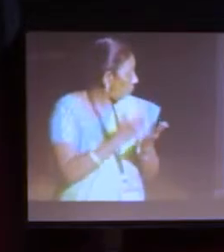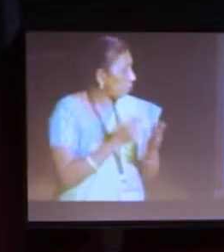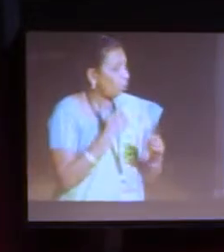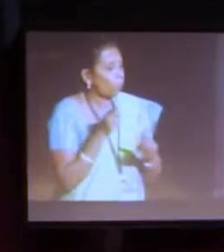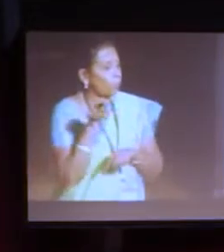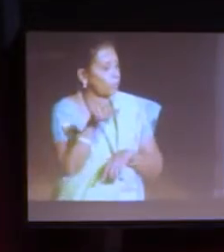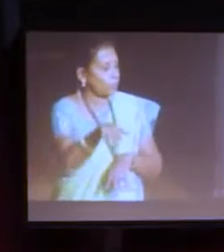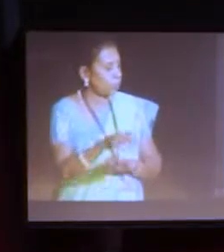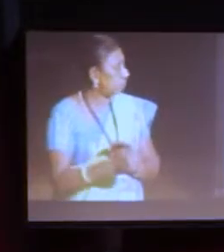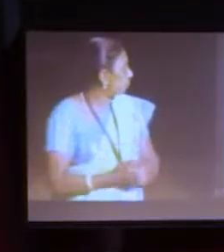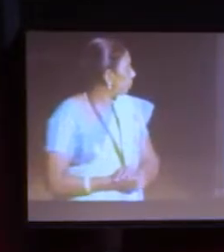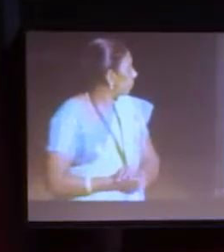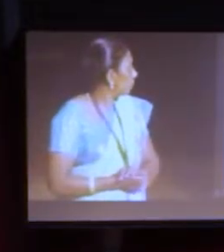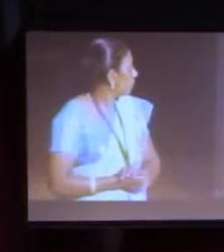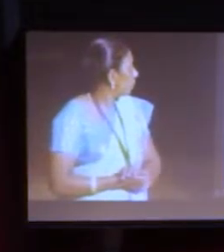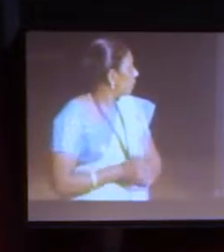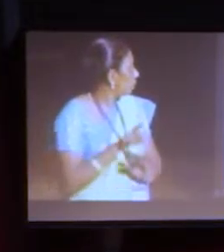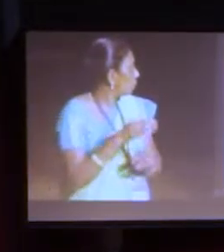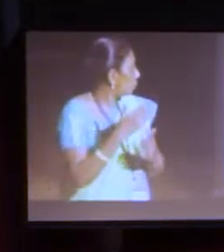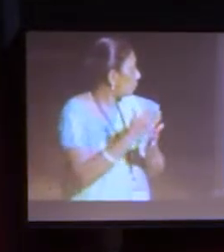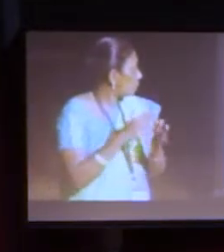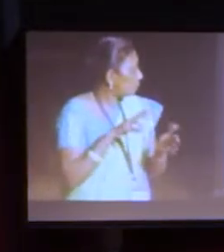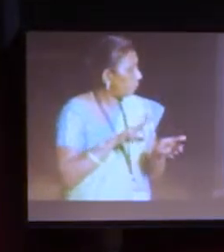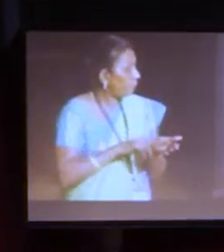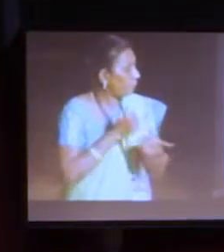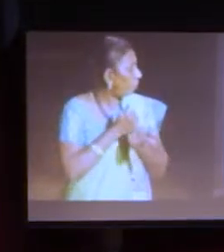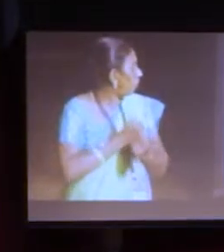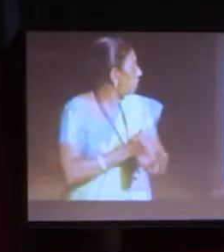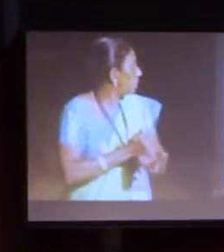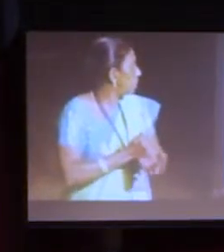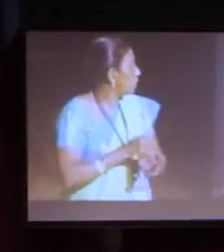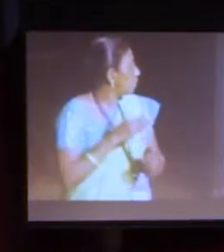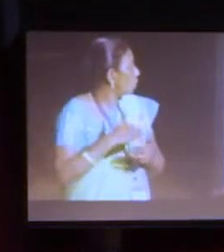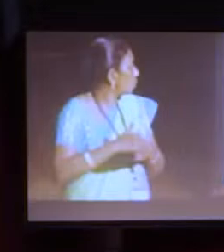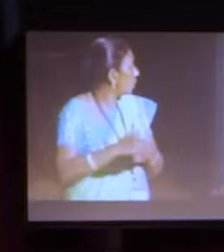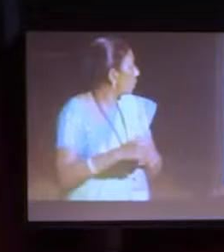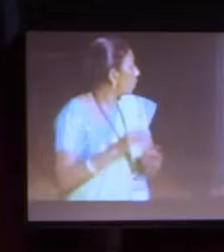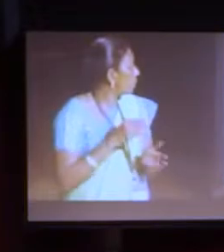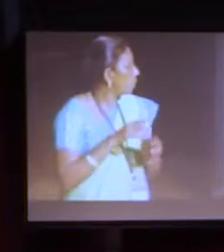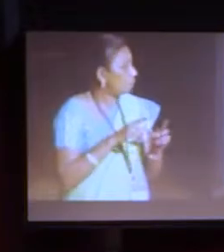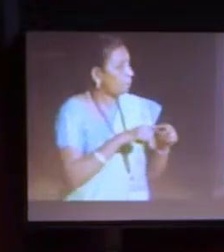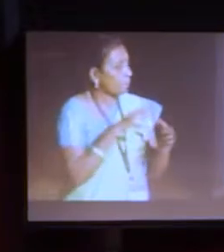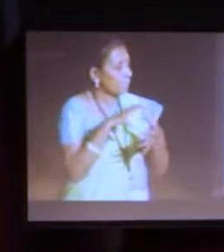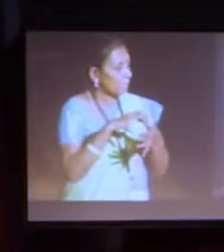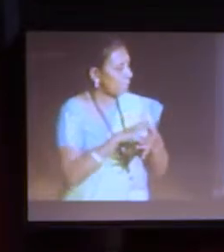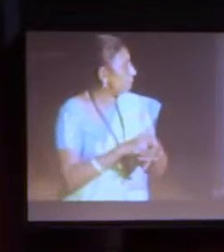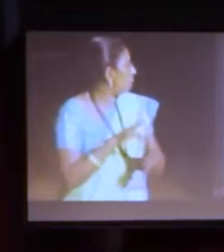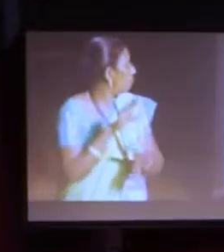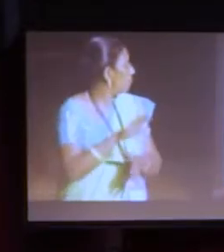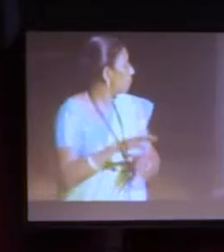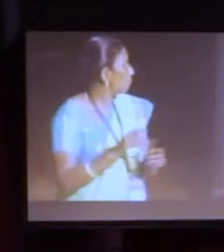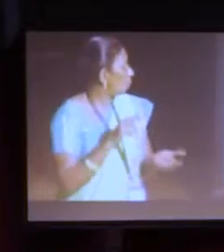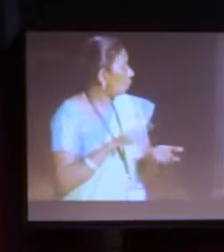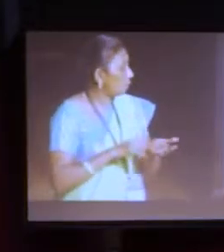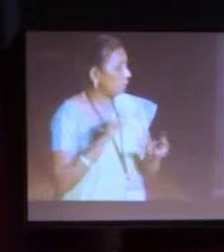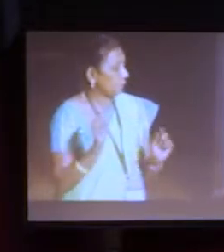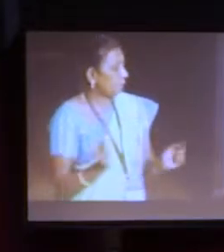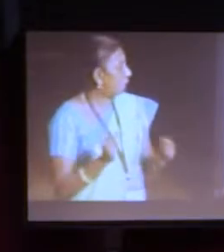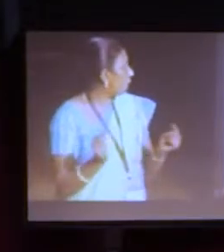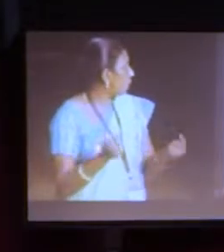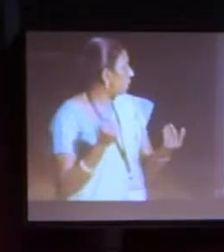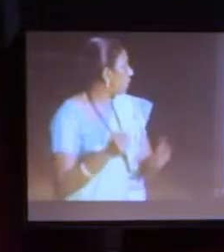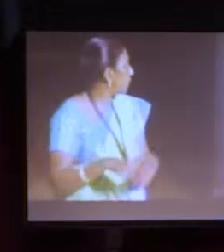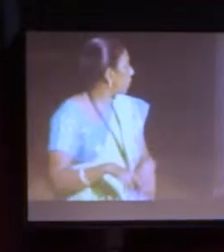do, what your part needs to be, what partnerships you need to create, what collaborations,